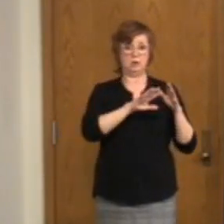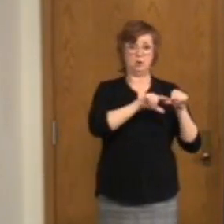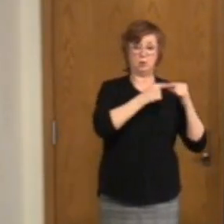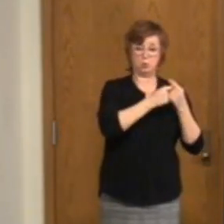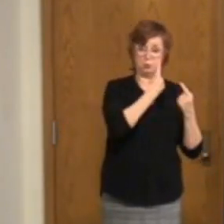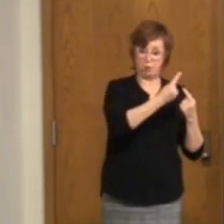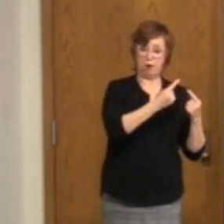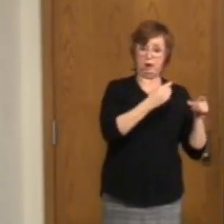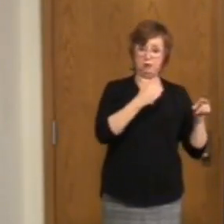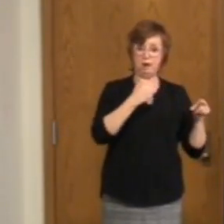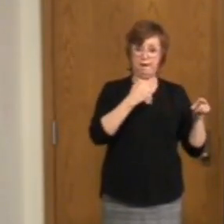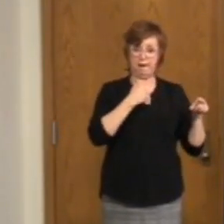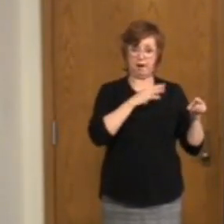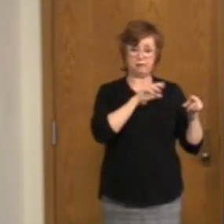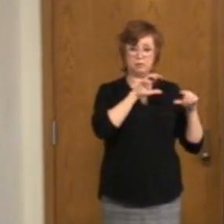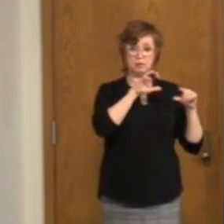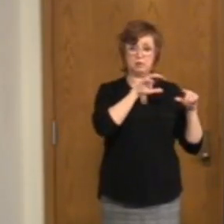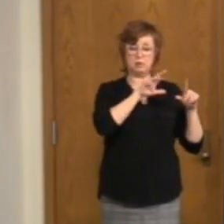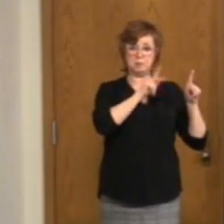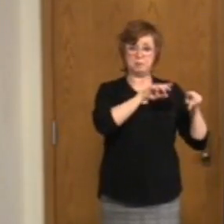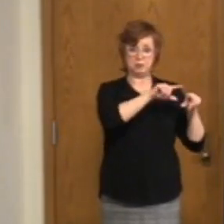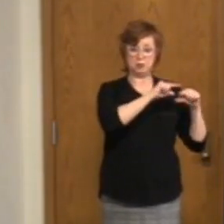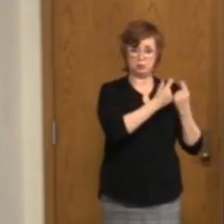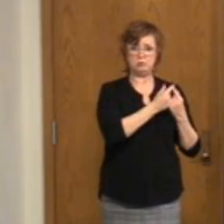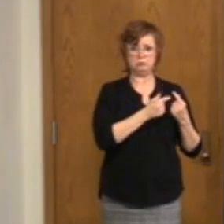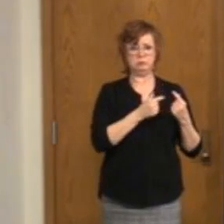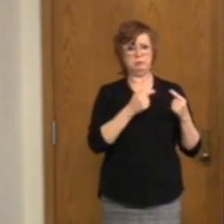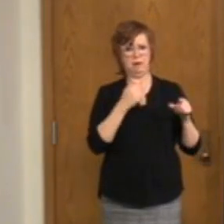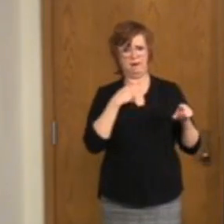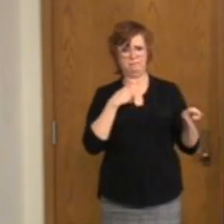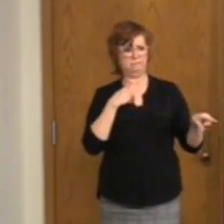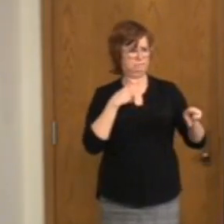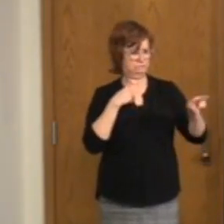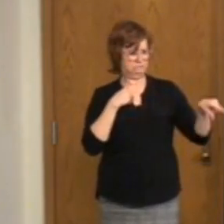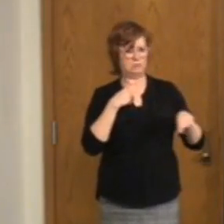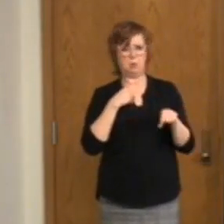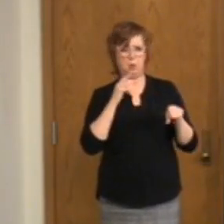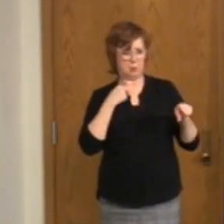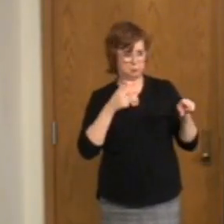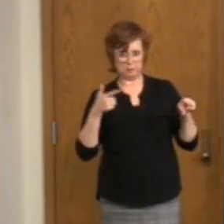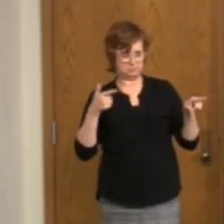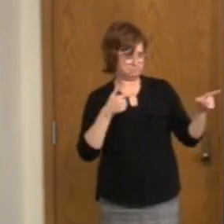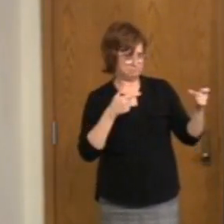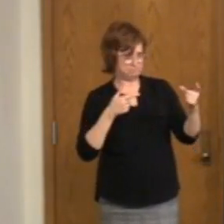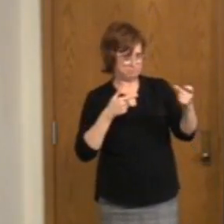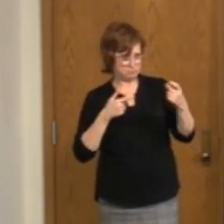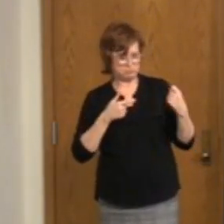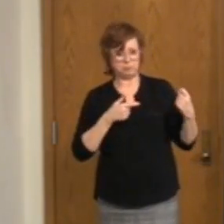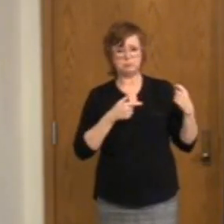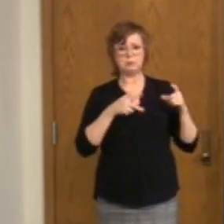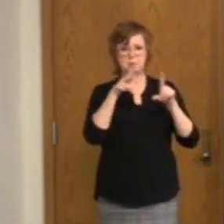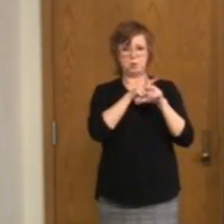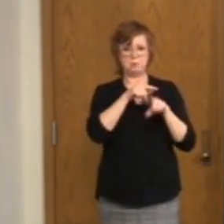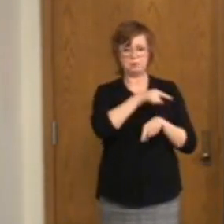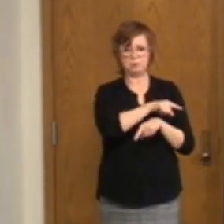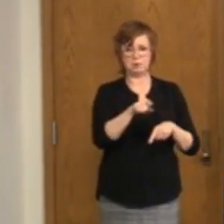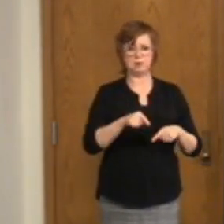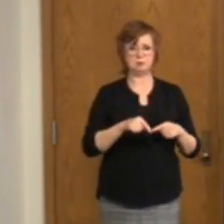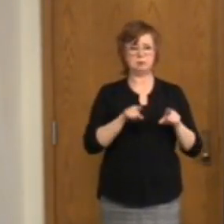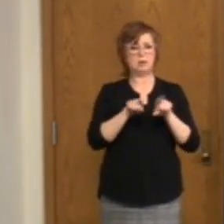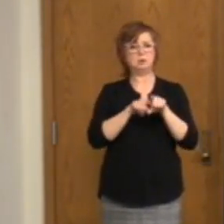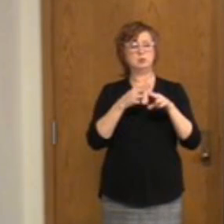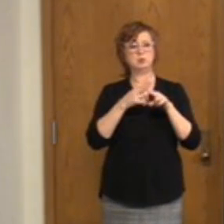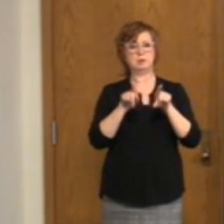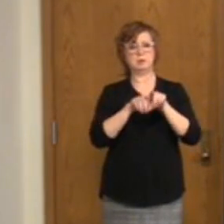providing vaccines to those that are most vulnerable, or working with those that are most vulnerable as soon as possible. But anything to add to that,